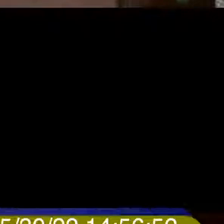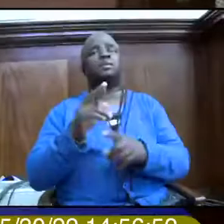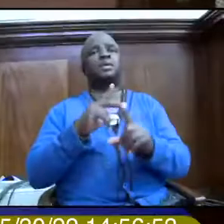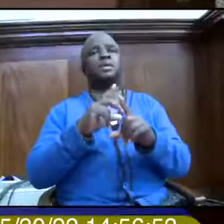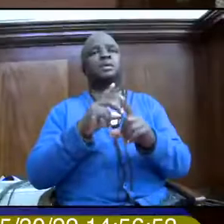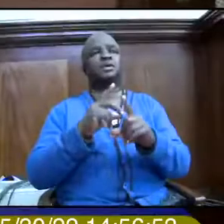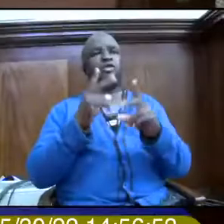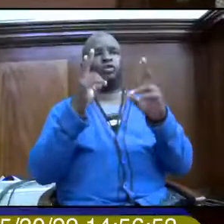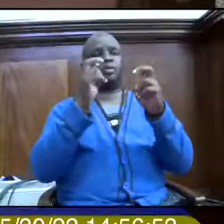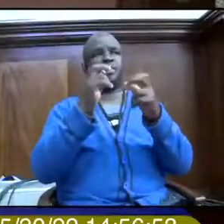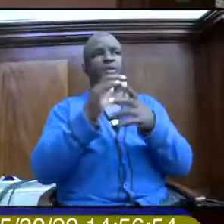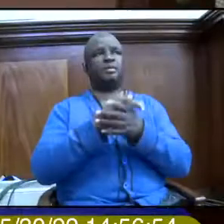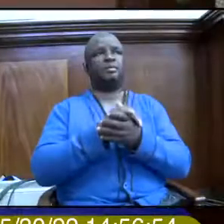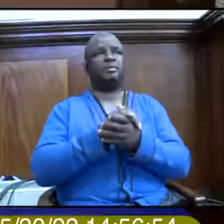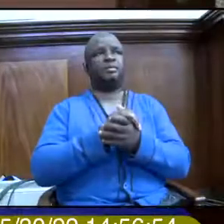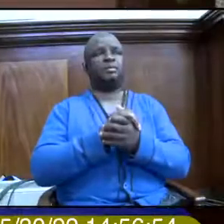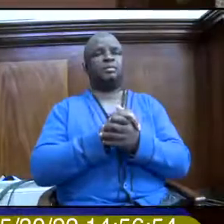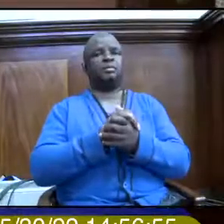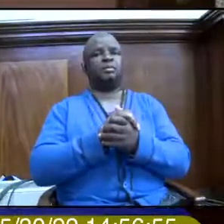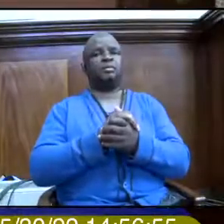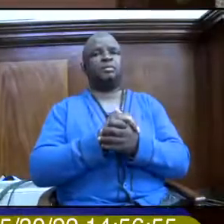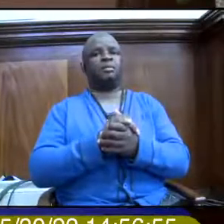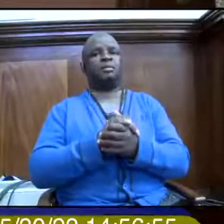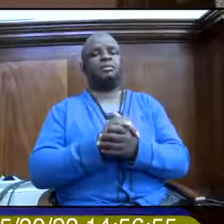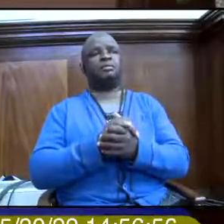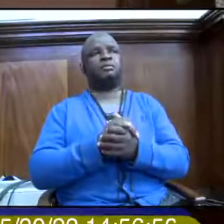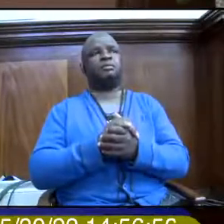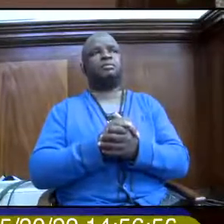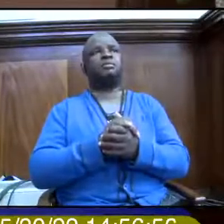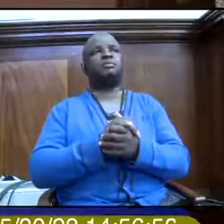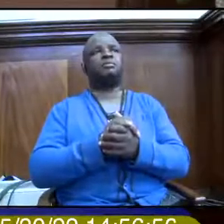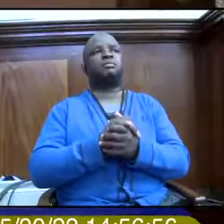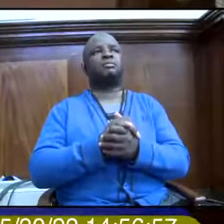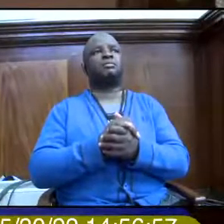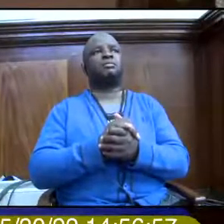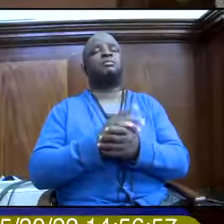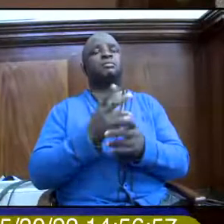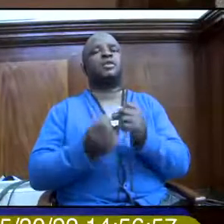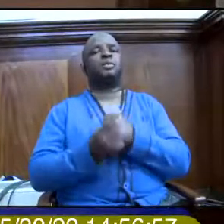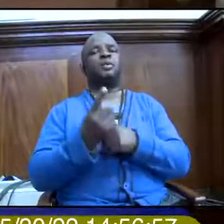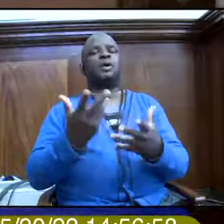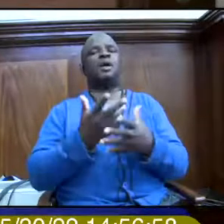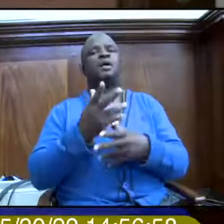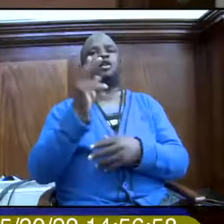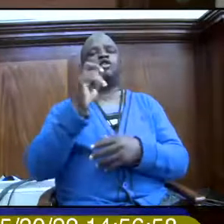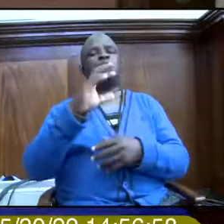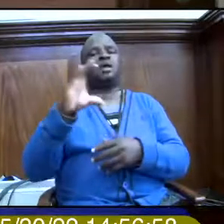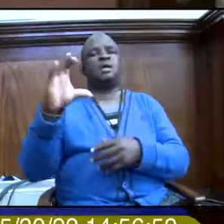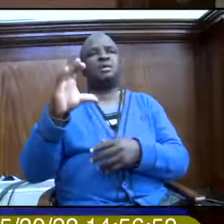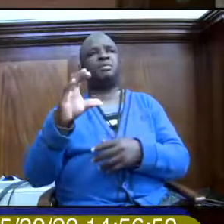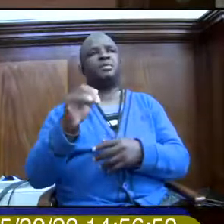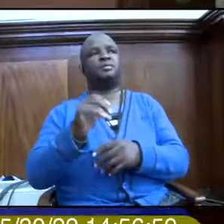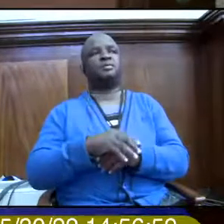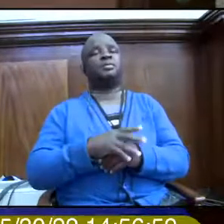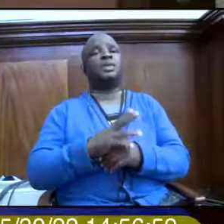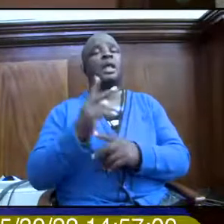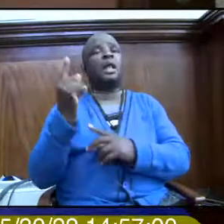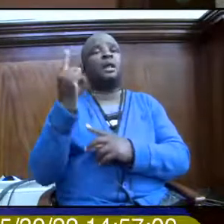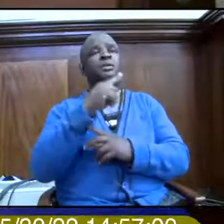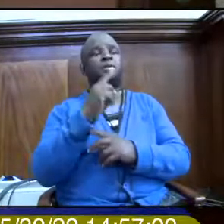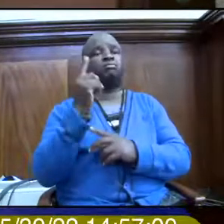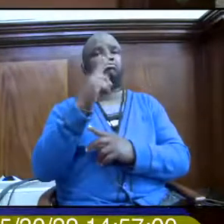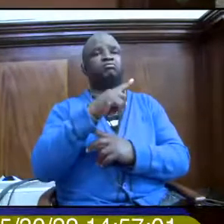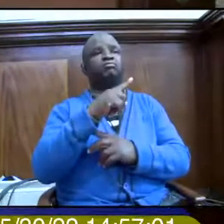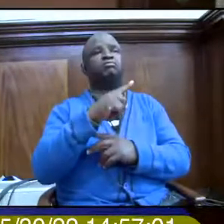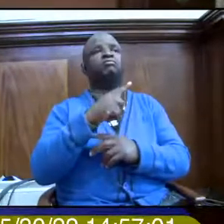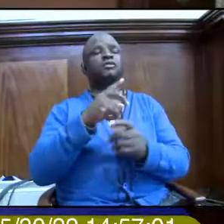issue that is cropped cropping up in the in the northern cape every day passes this